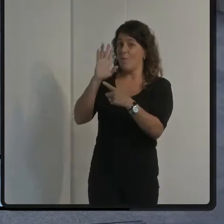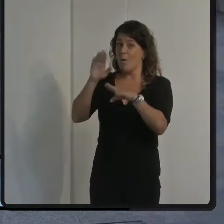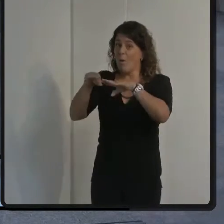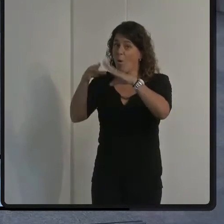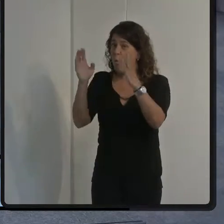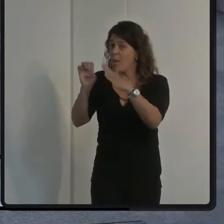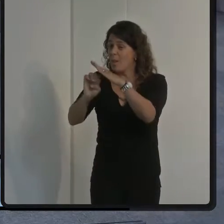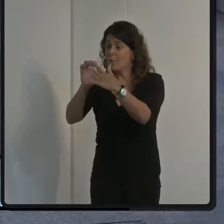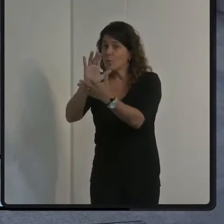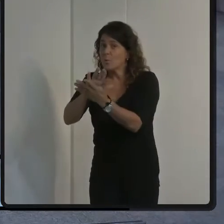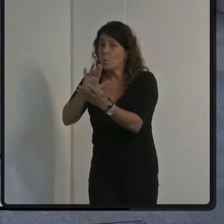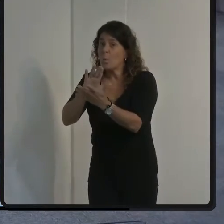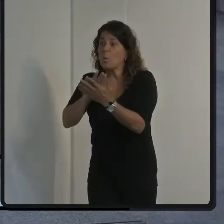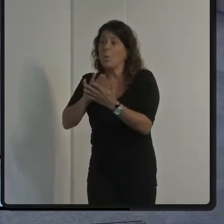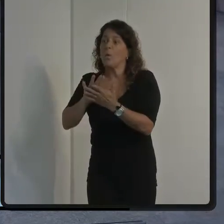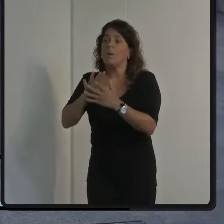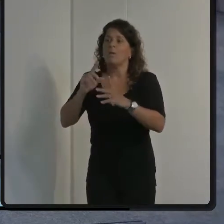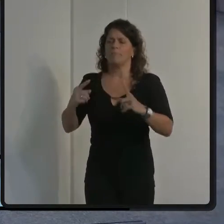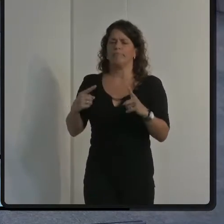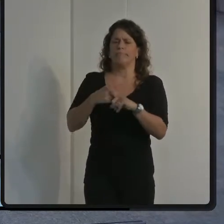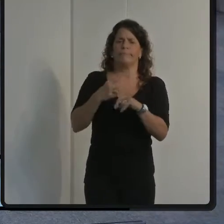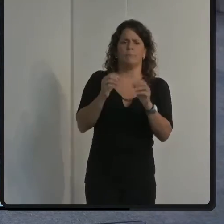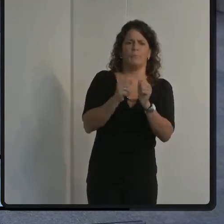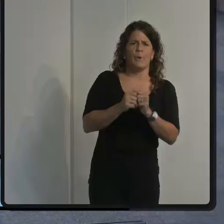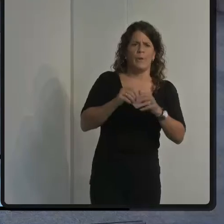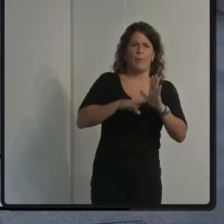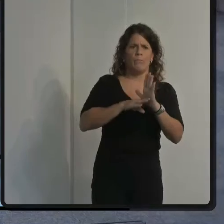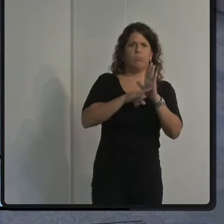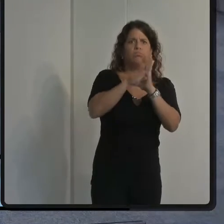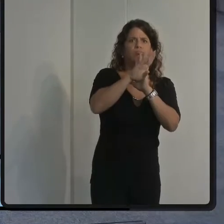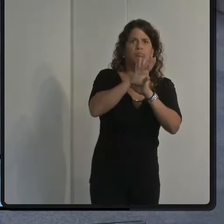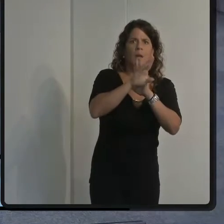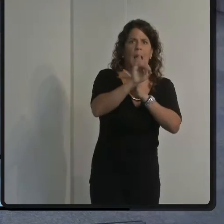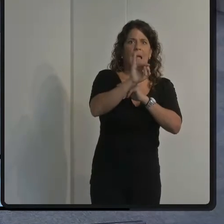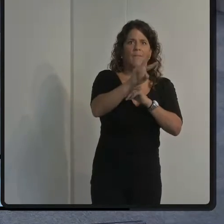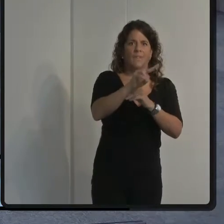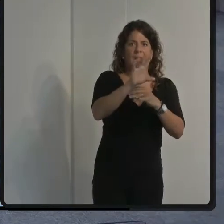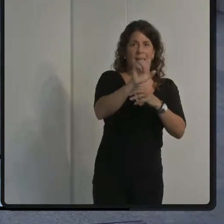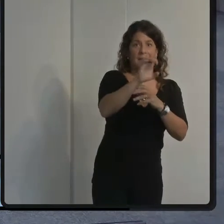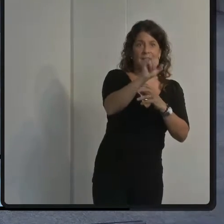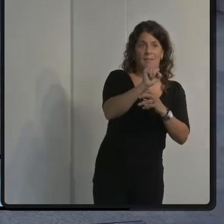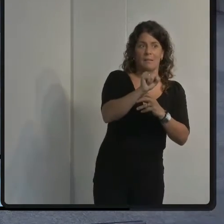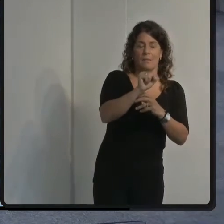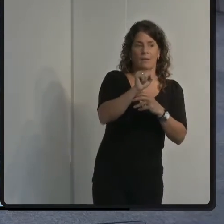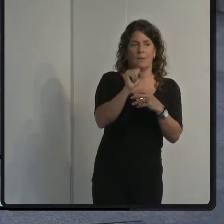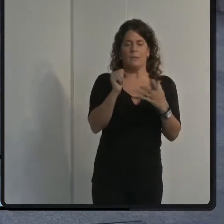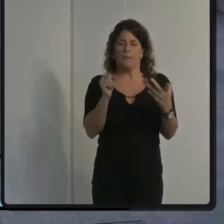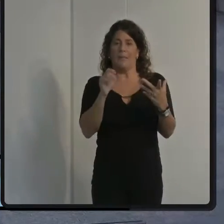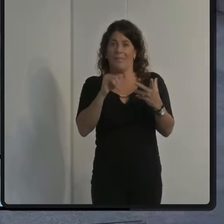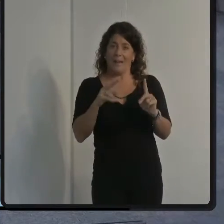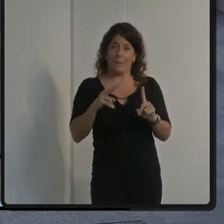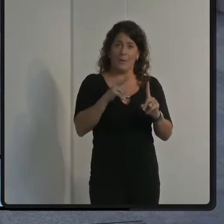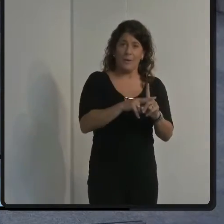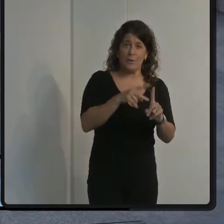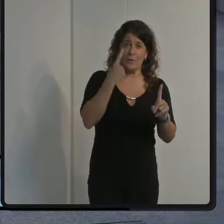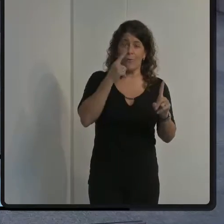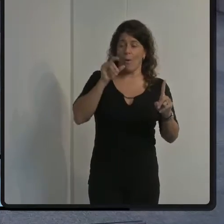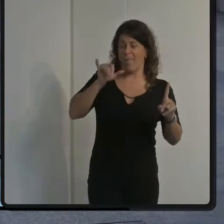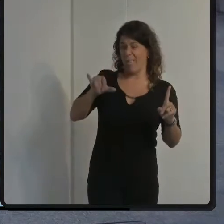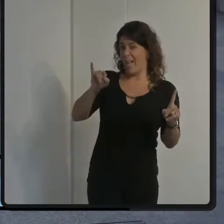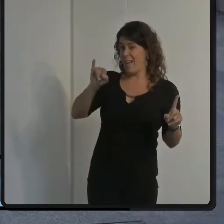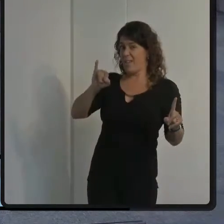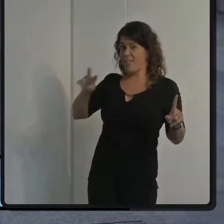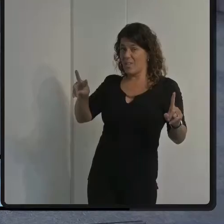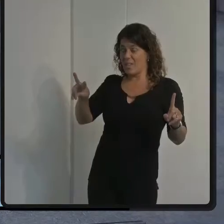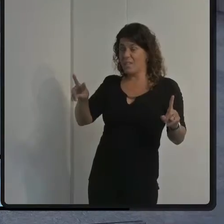fact that you have a rising number of cases in IB next to an elementary school? Is the application that nuanced, or can